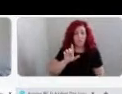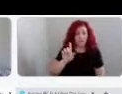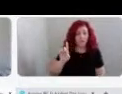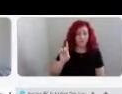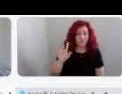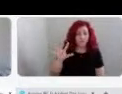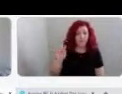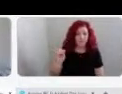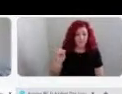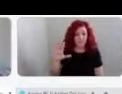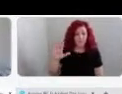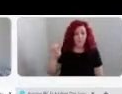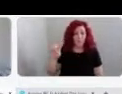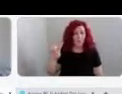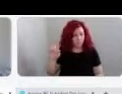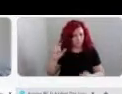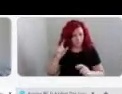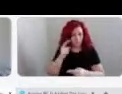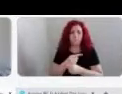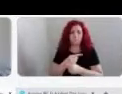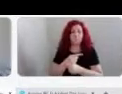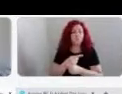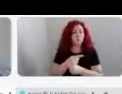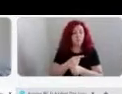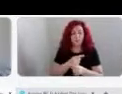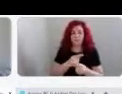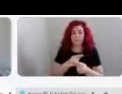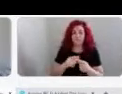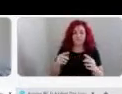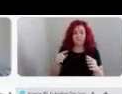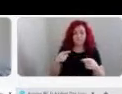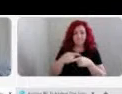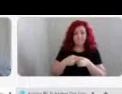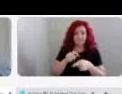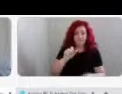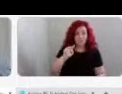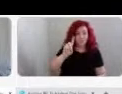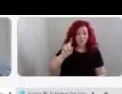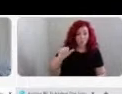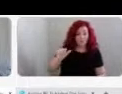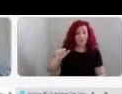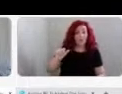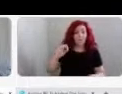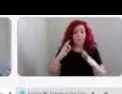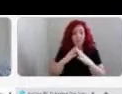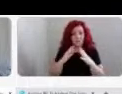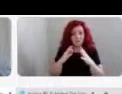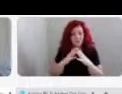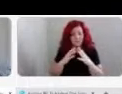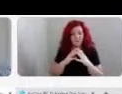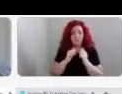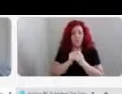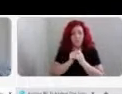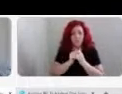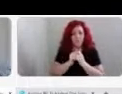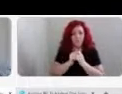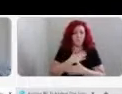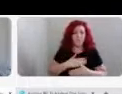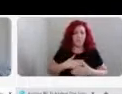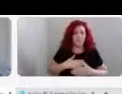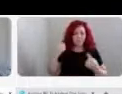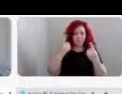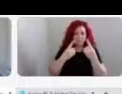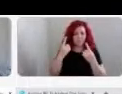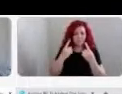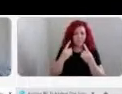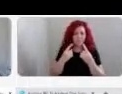supported by the city councils of flagstaff sedona in clarkdale please consider replacing your draft legislative map of northern arizona with this submitted